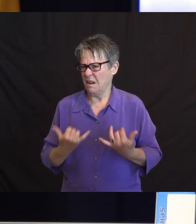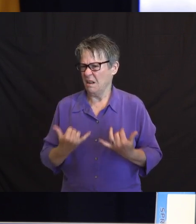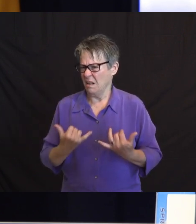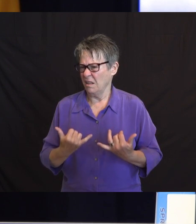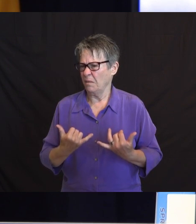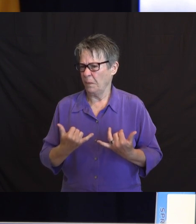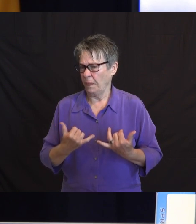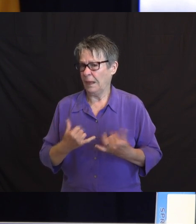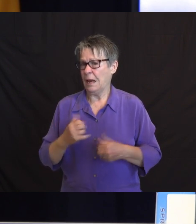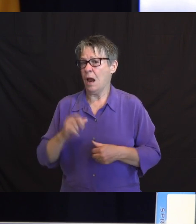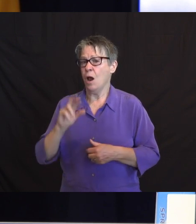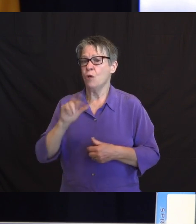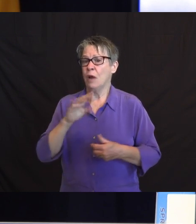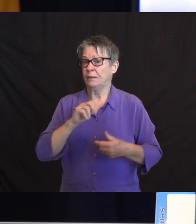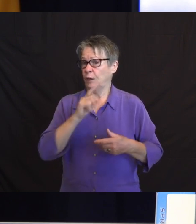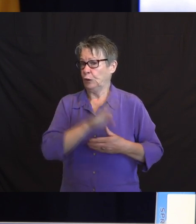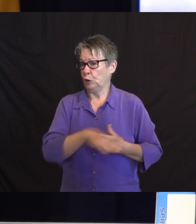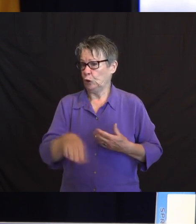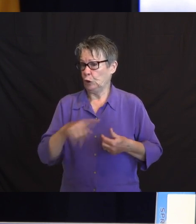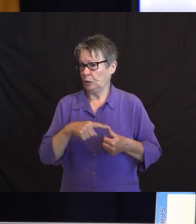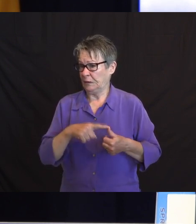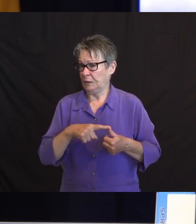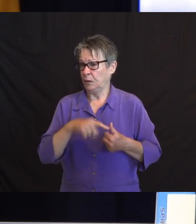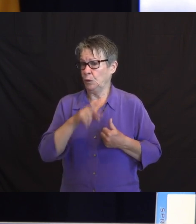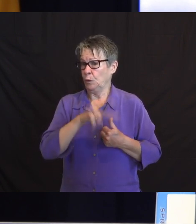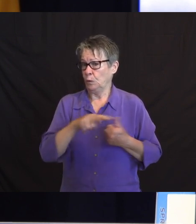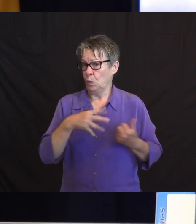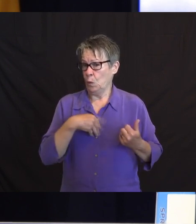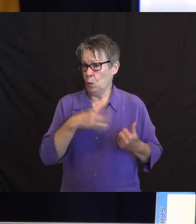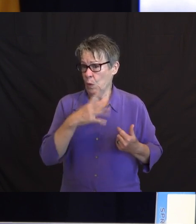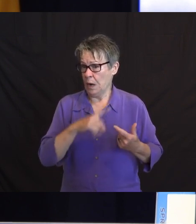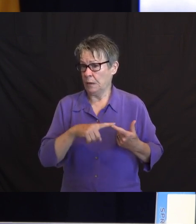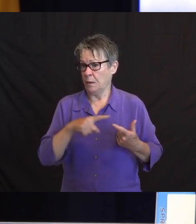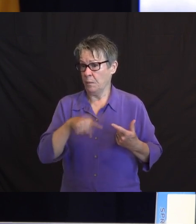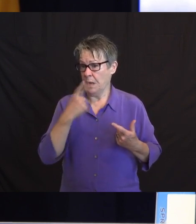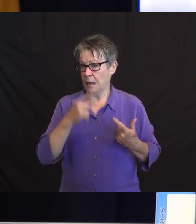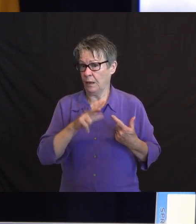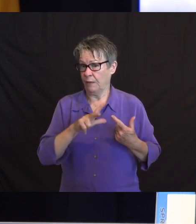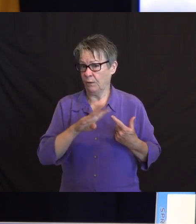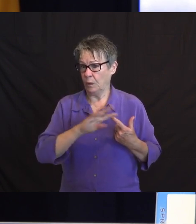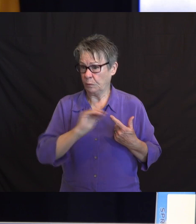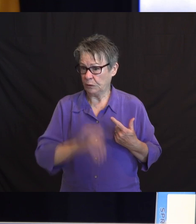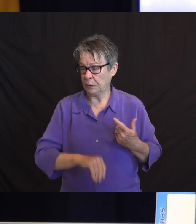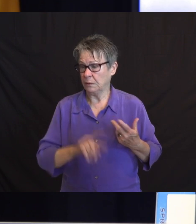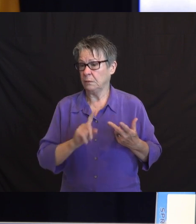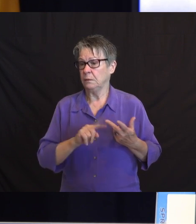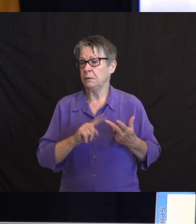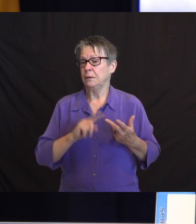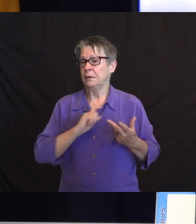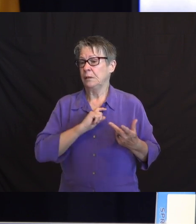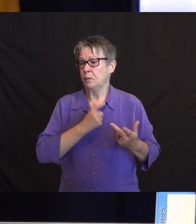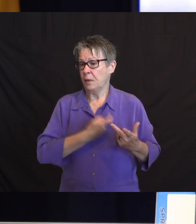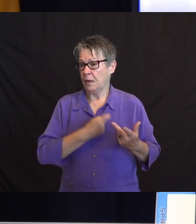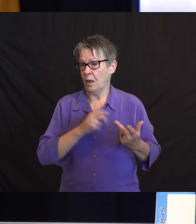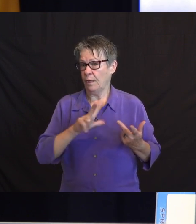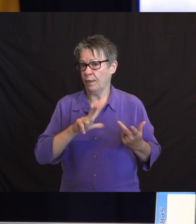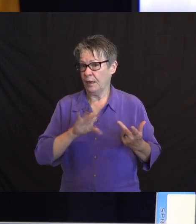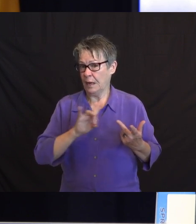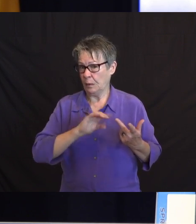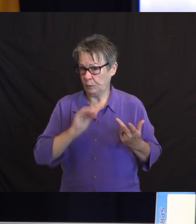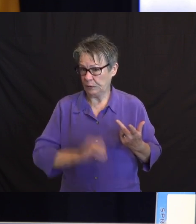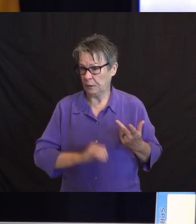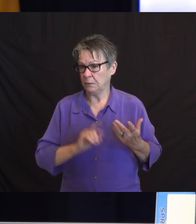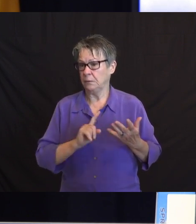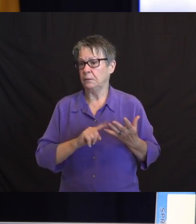follows: white, 22%, black, 34%, Hispanic, 38%,